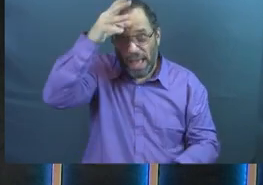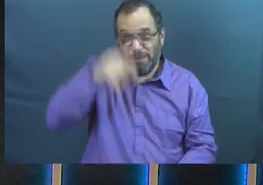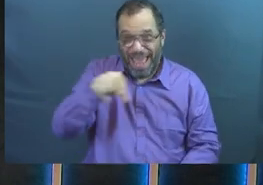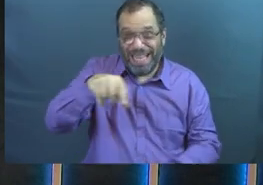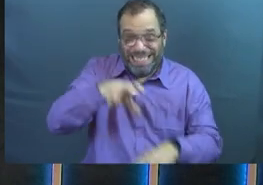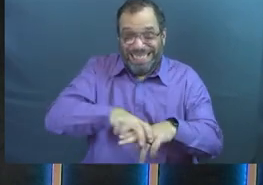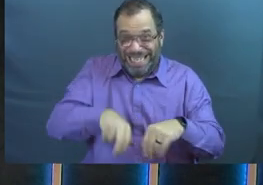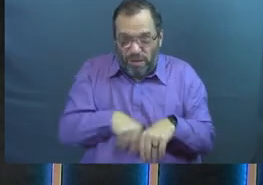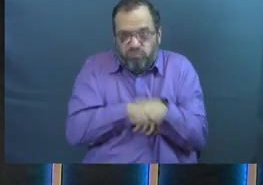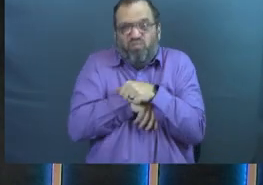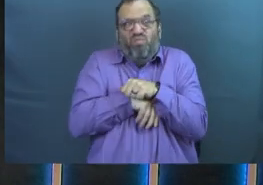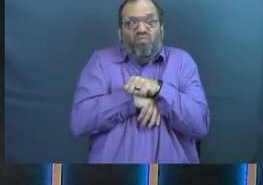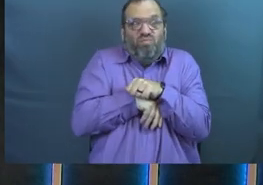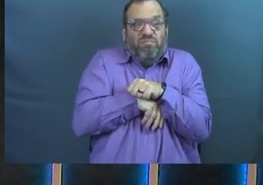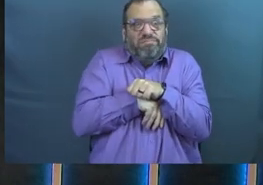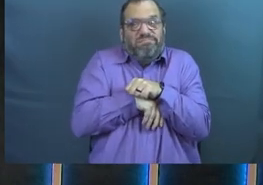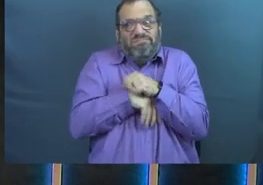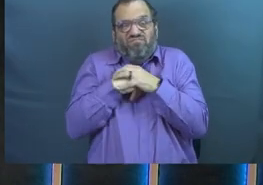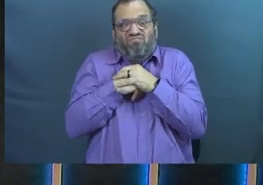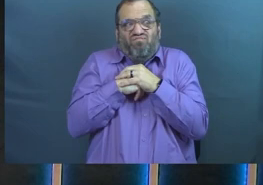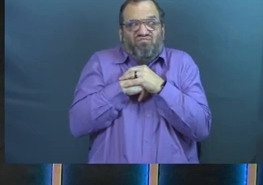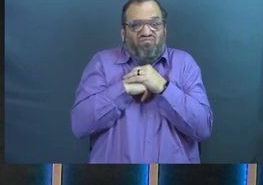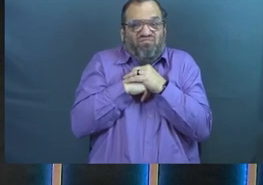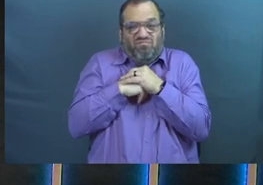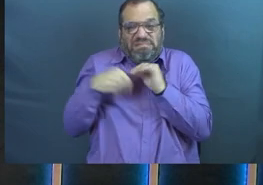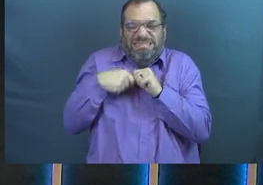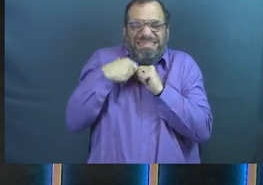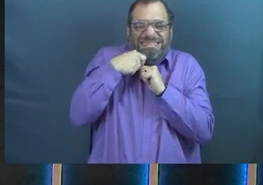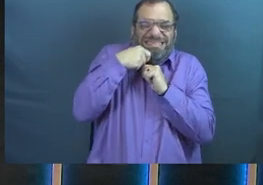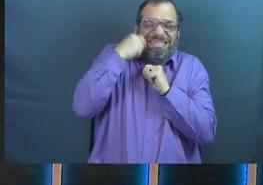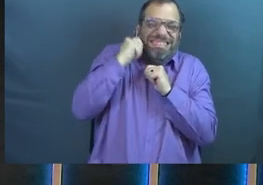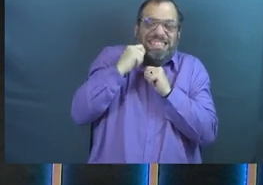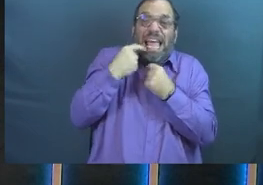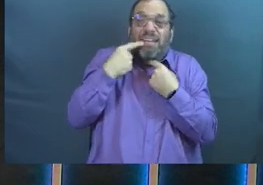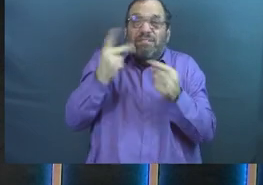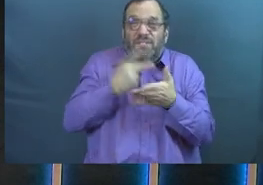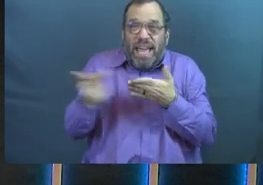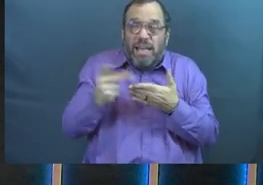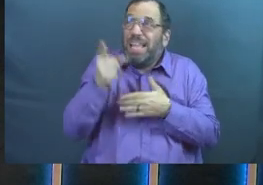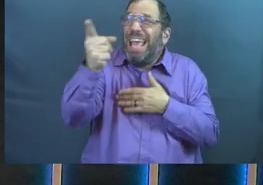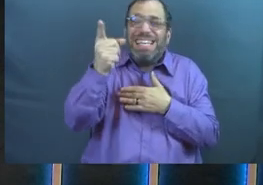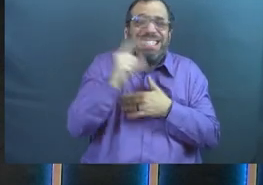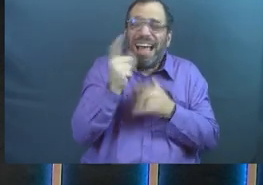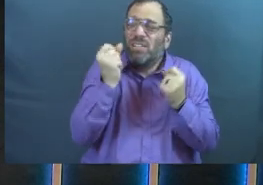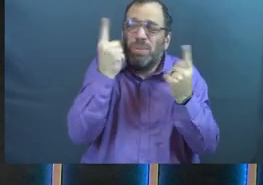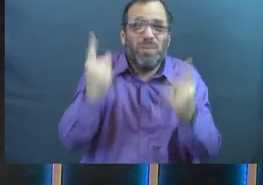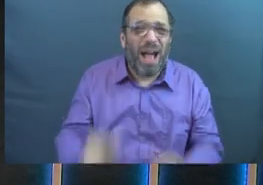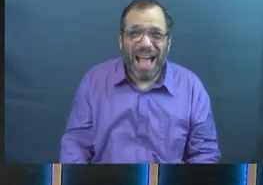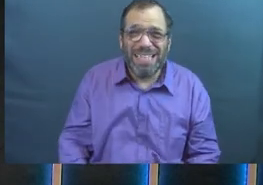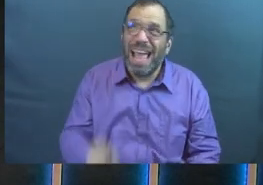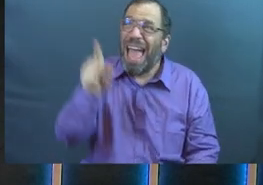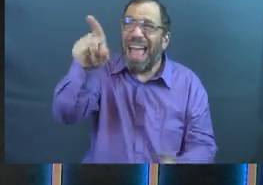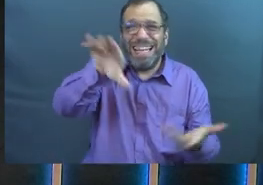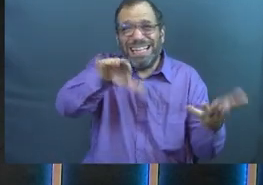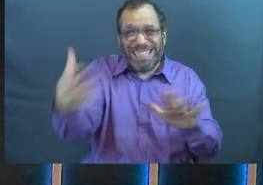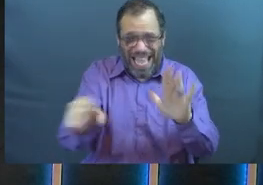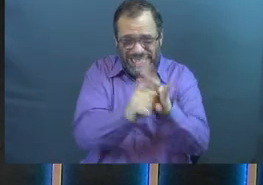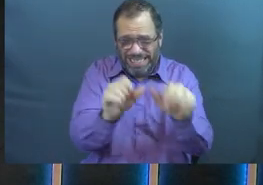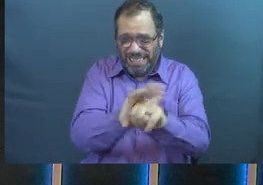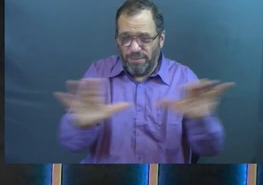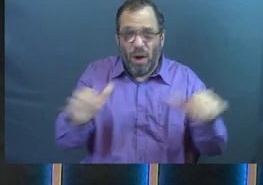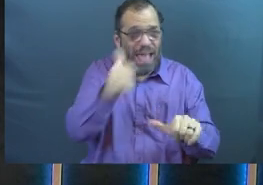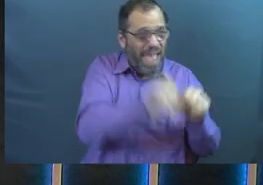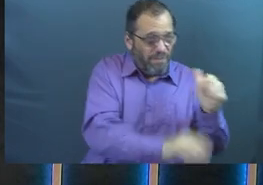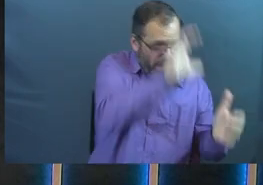this relationship that you're in and that none of it makes sense and none of it works, and he's not surprised. And he died for you. He died for